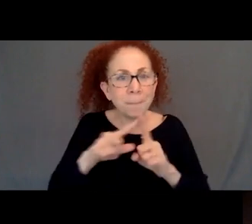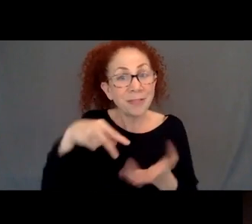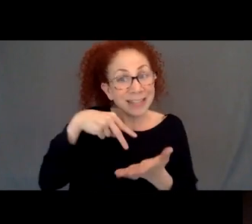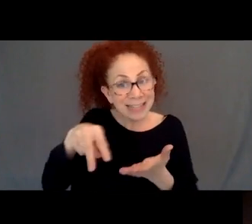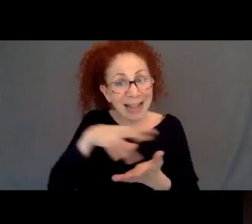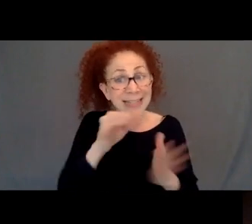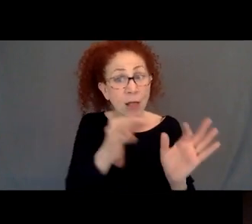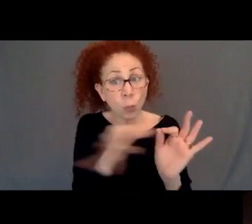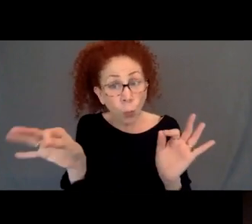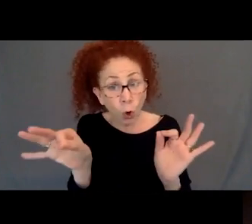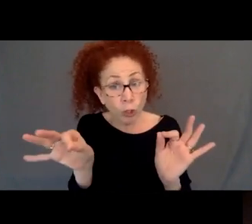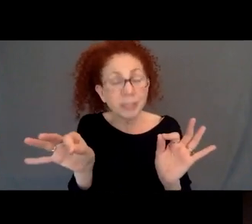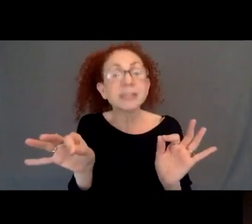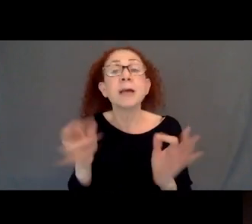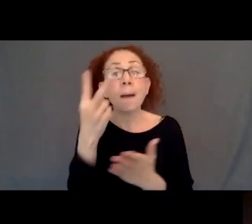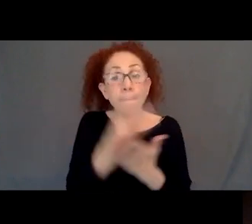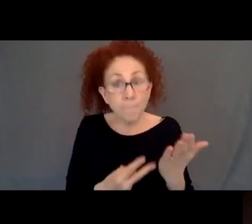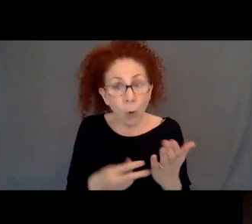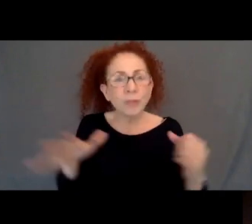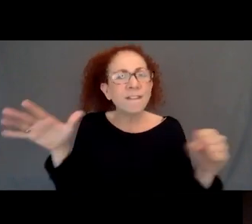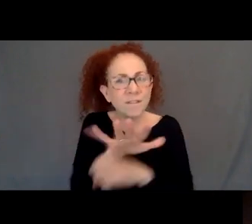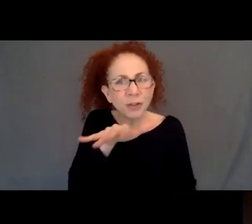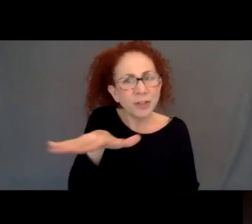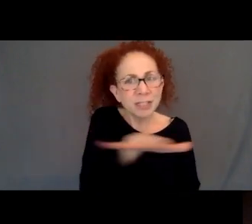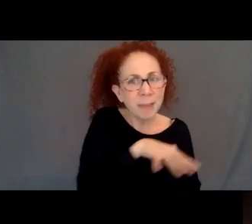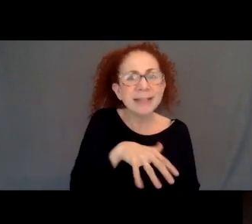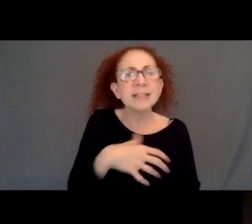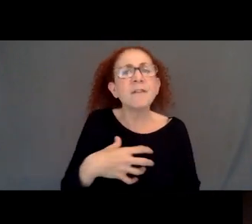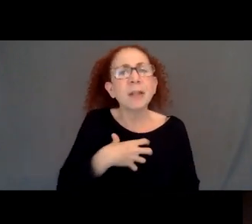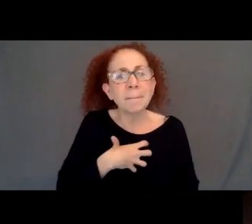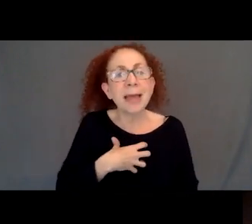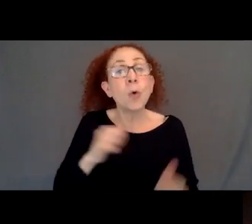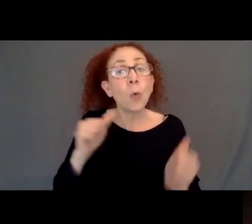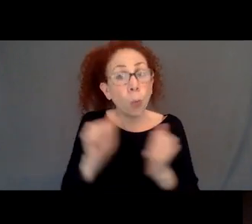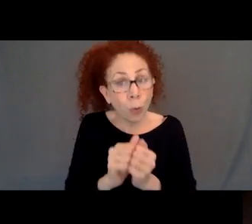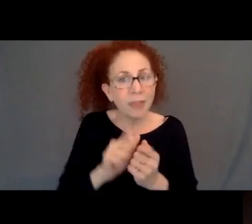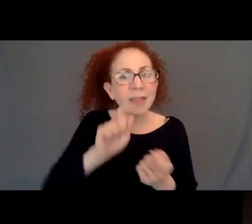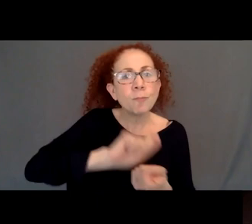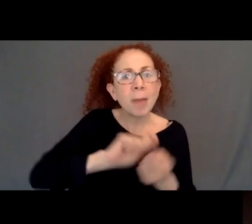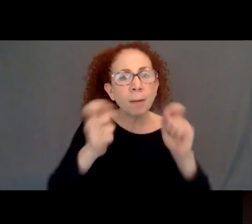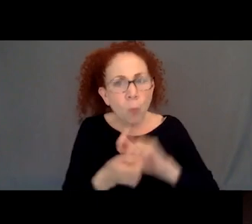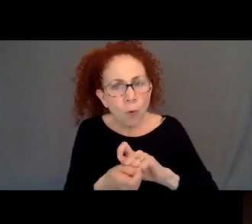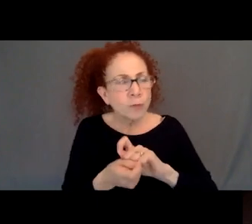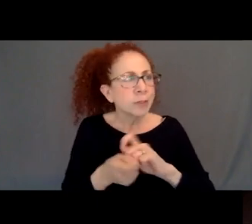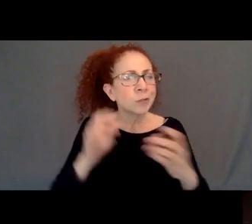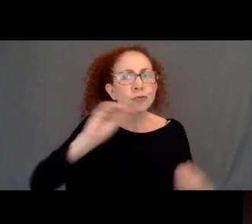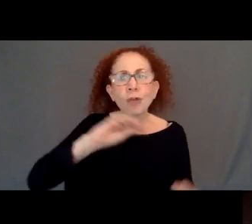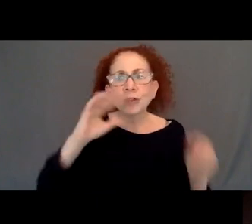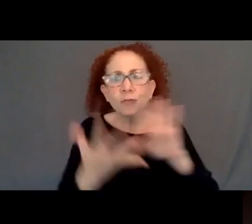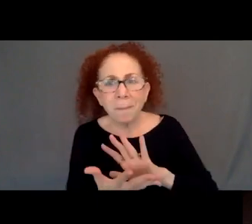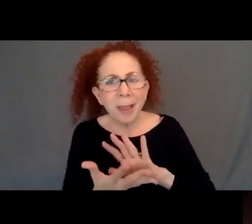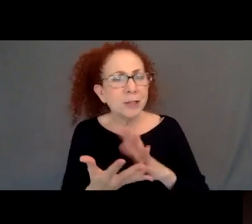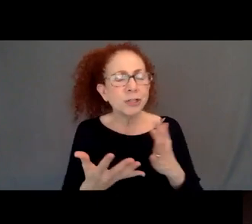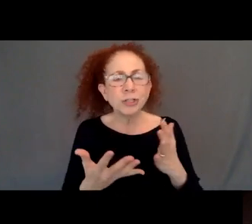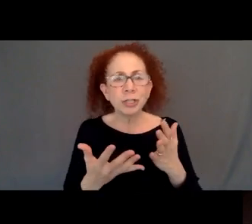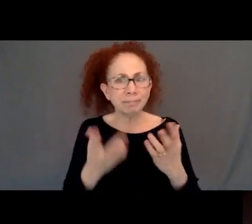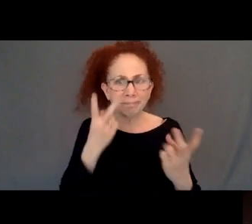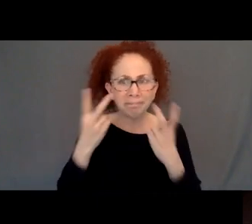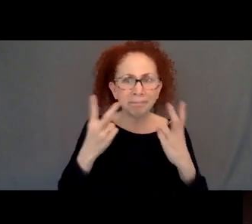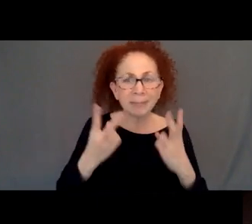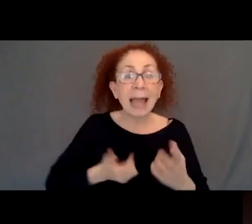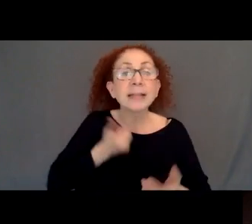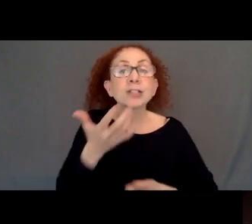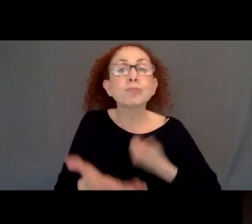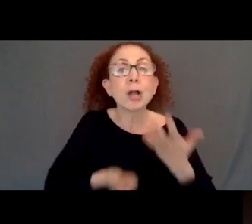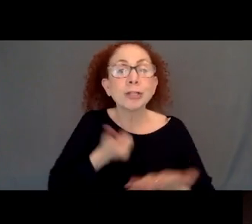and the words actually fill the space of lament with a lot of spaces of metamorphosis, of transformation, and of